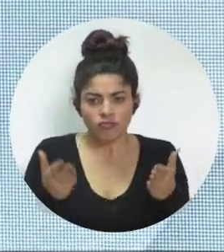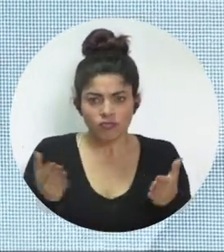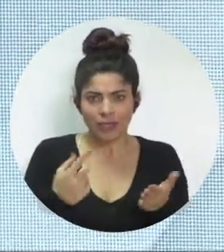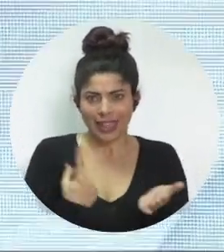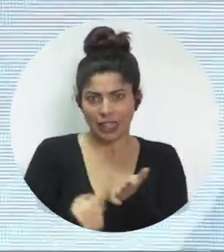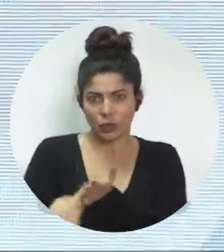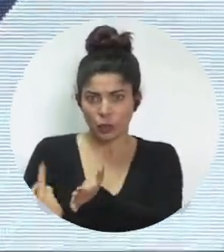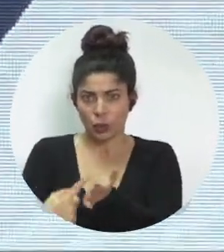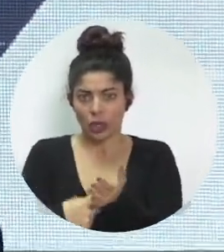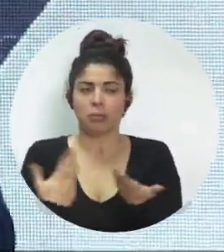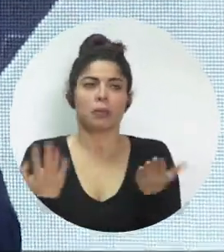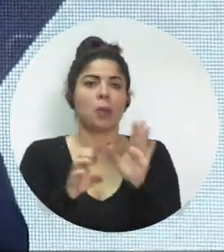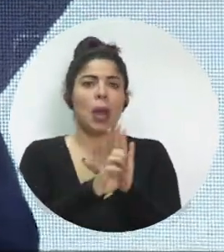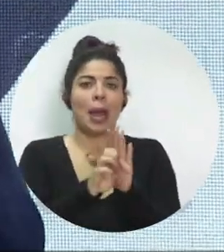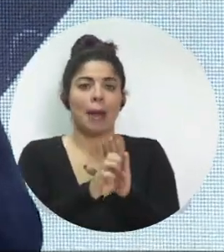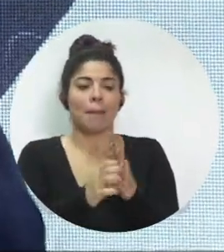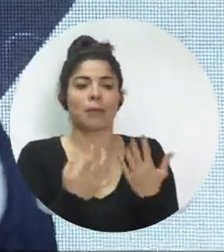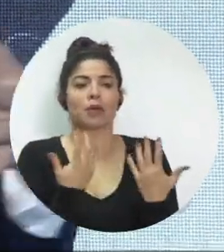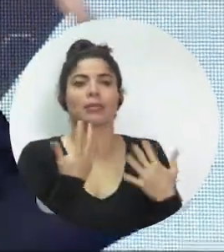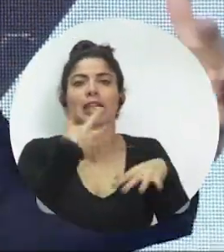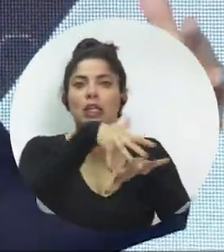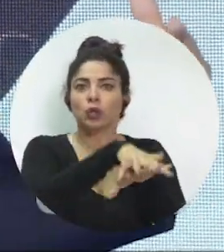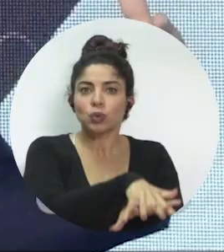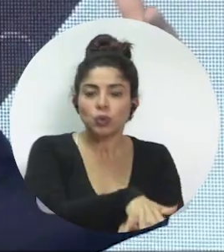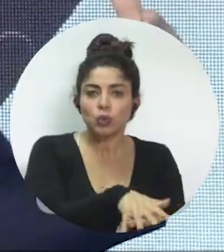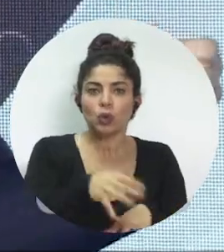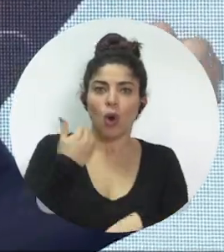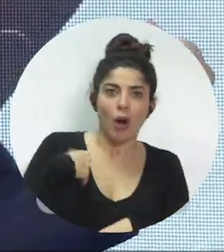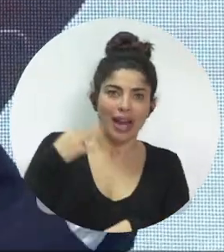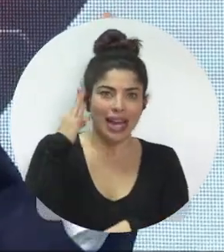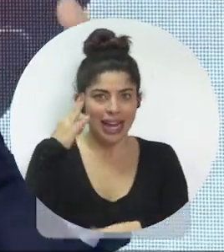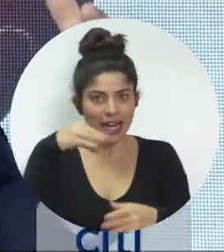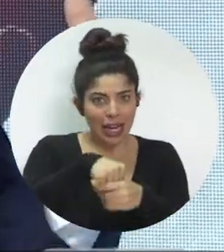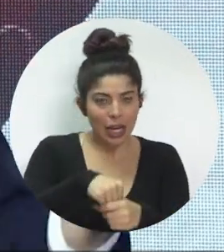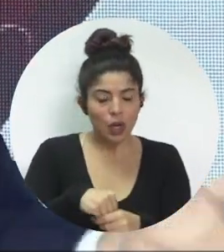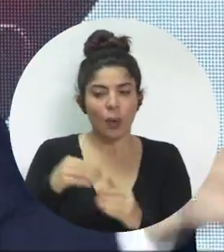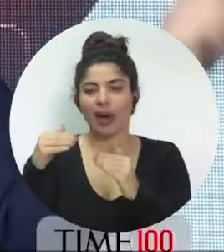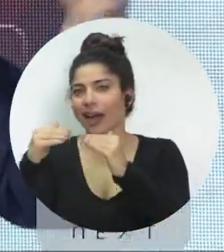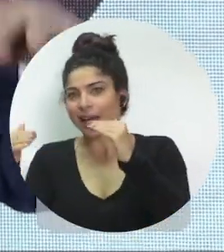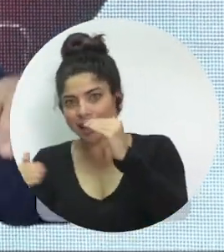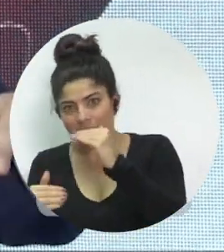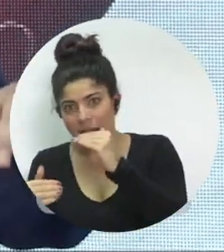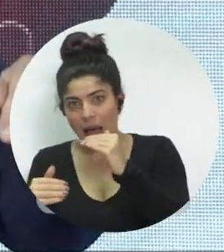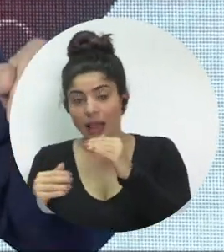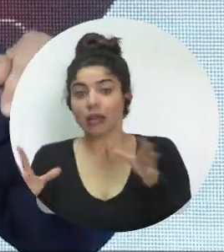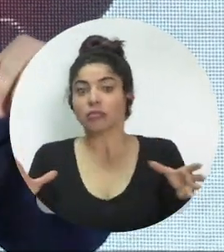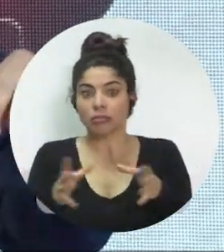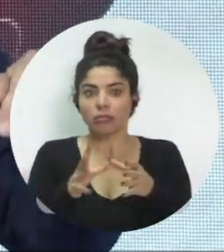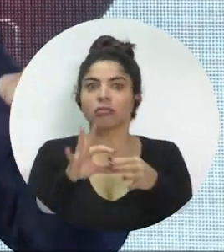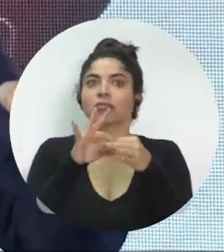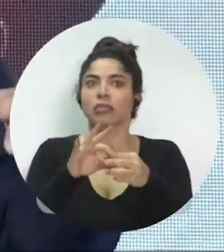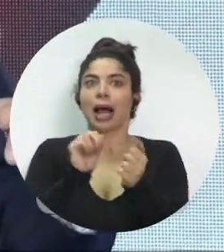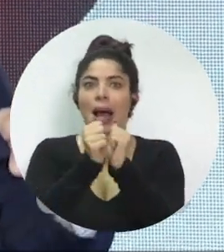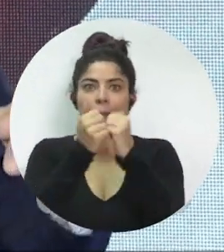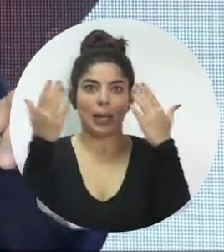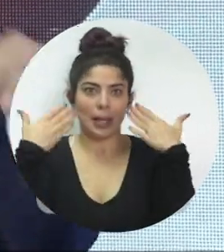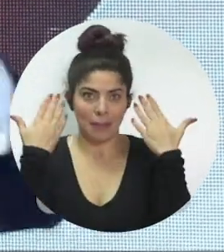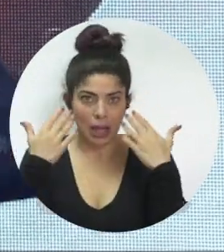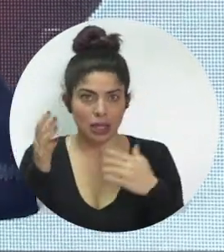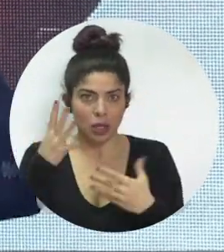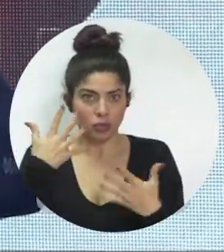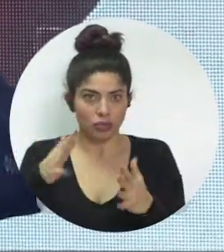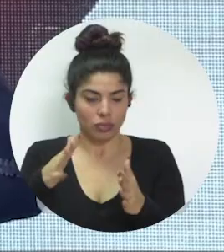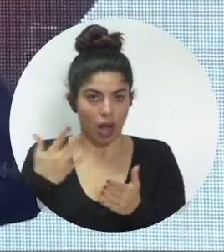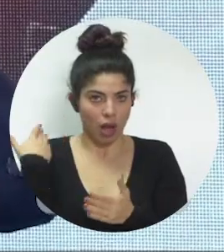October, we exercised having those broad discussions, bringing, for example, inclusion, gender,